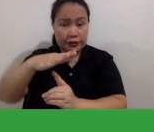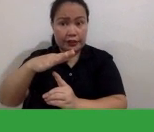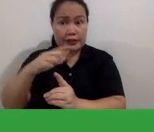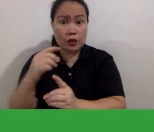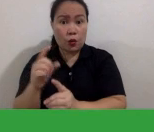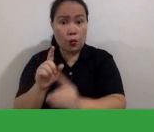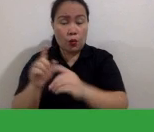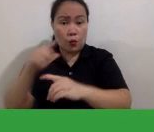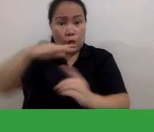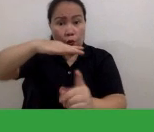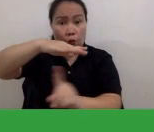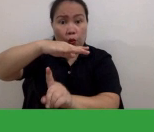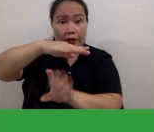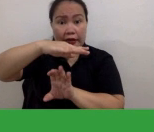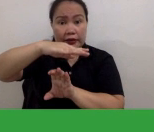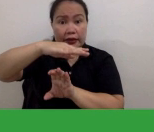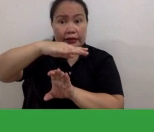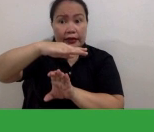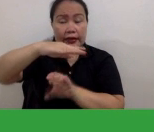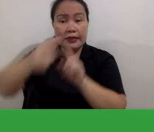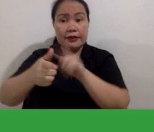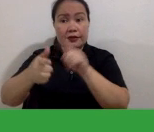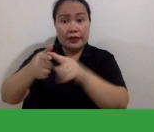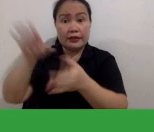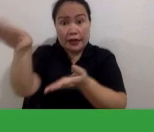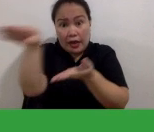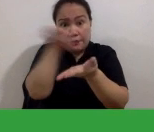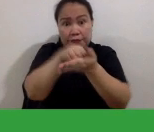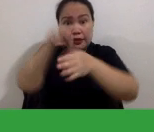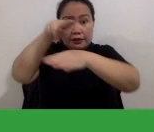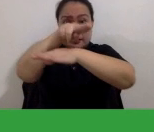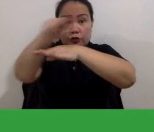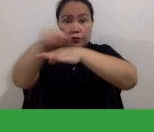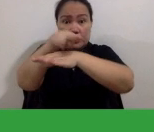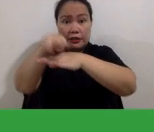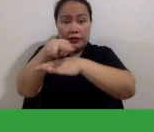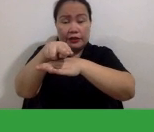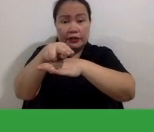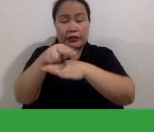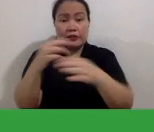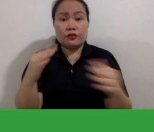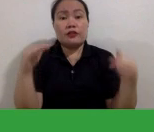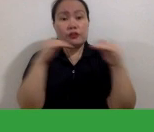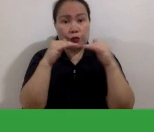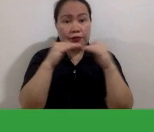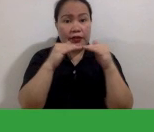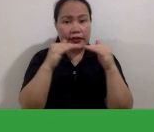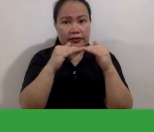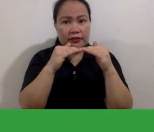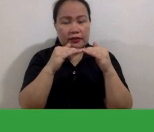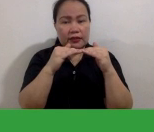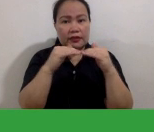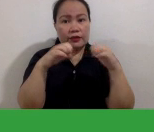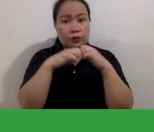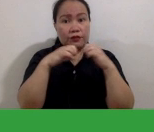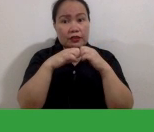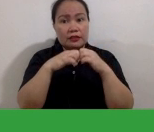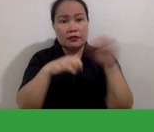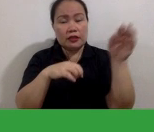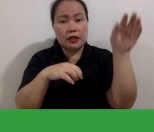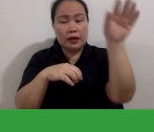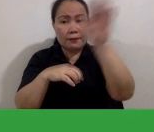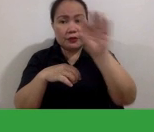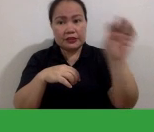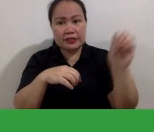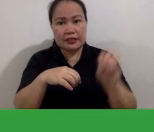100, then just copy the numerator, that is the percentage. That is the equivalent percentage. So, therefore, this is